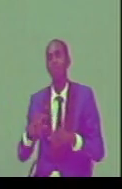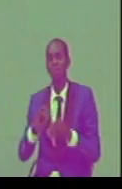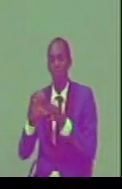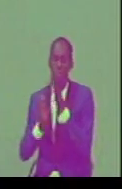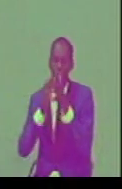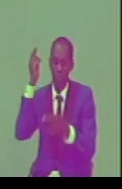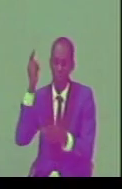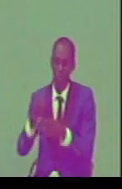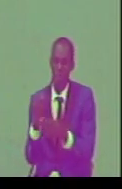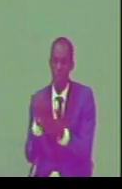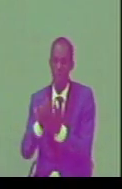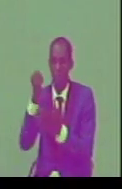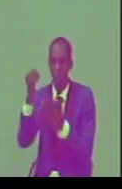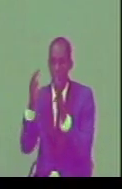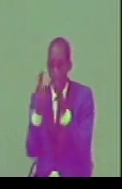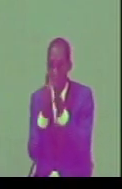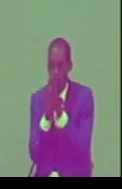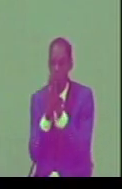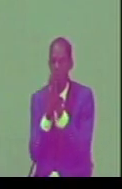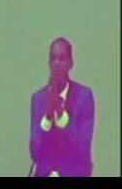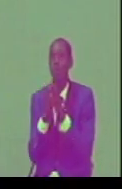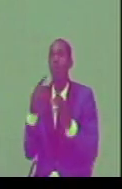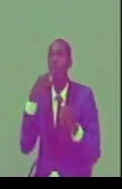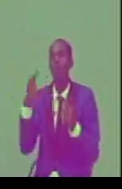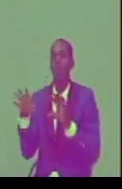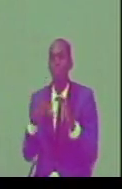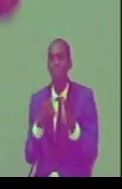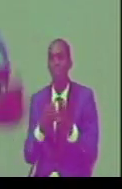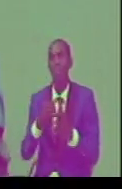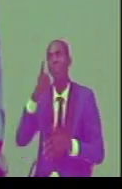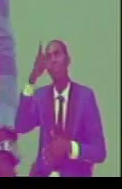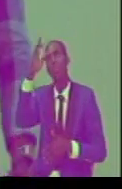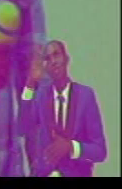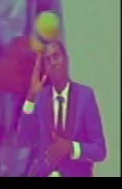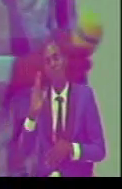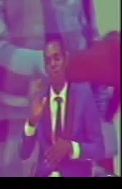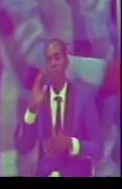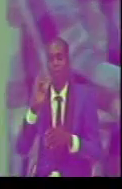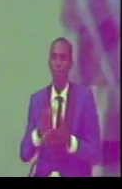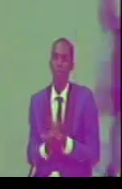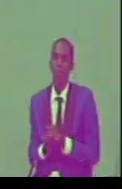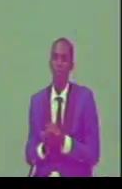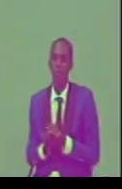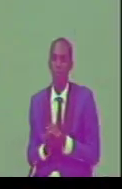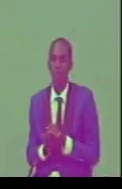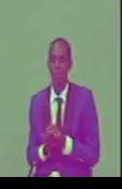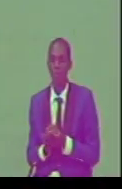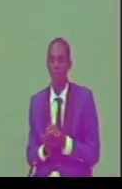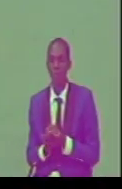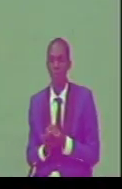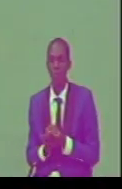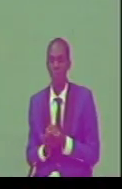longer. I give glory to God in Jesus' name. Who has done it?